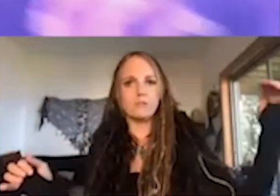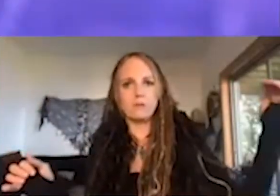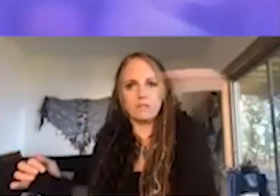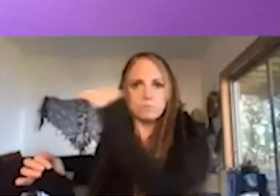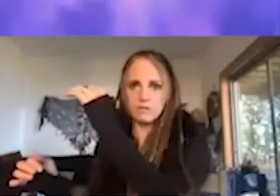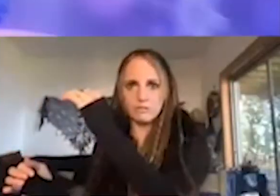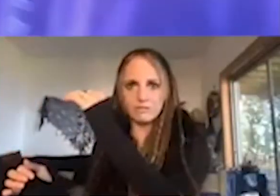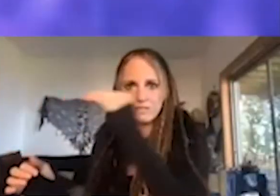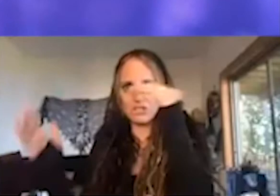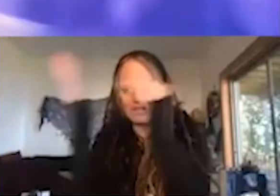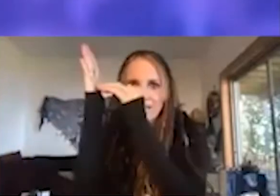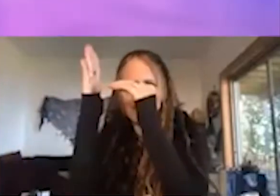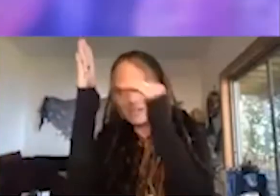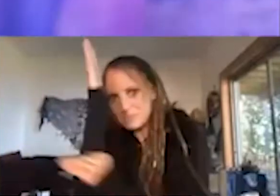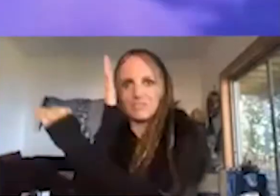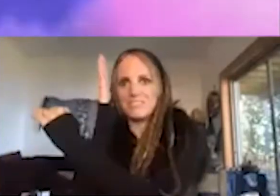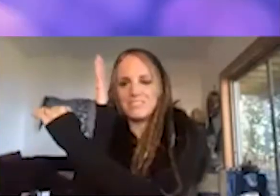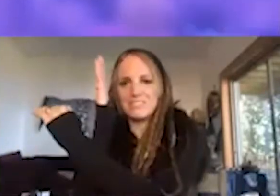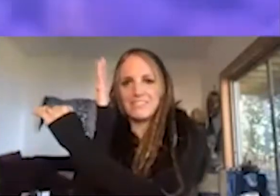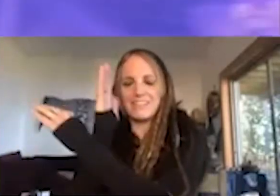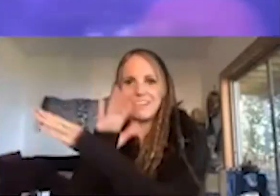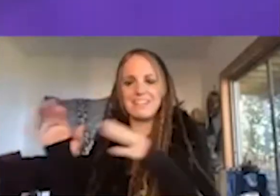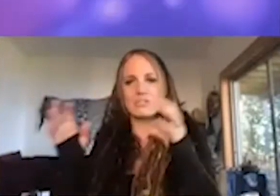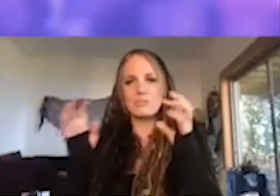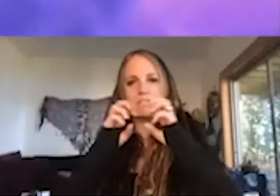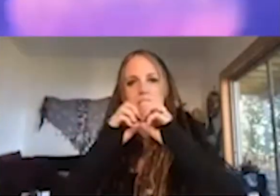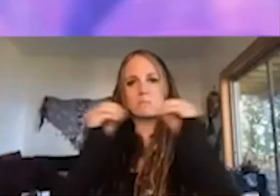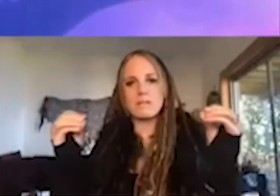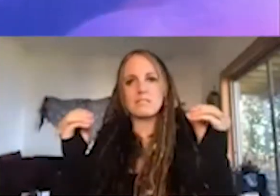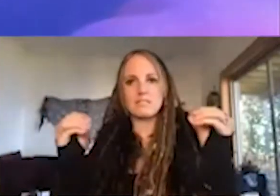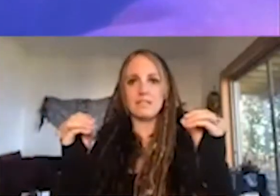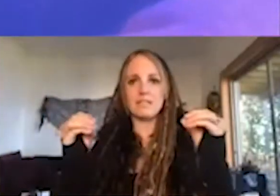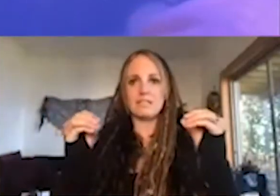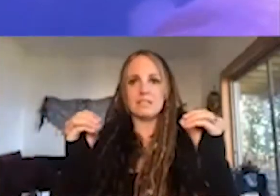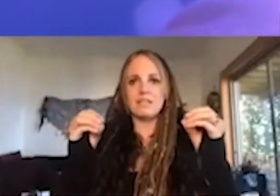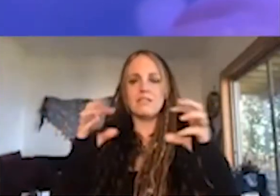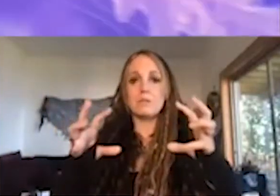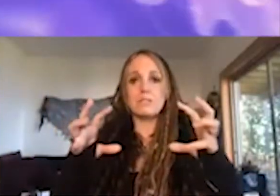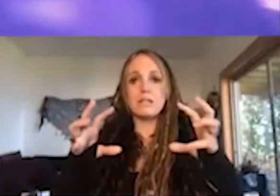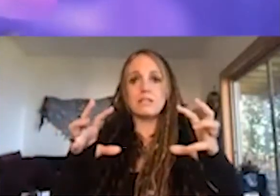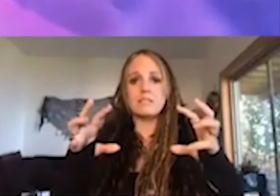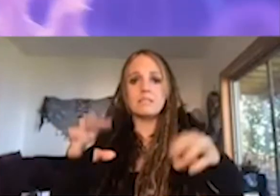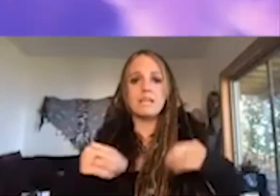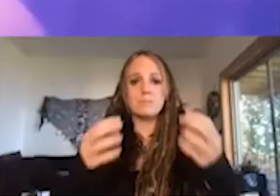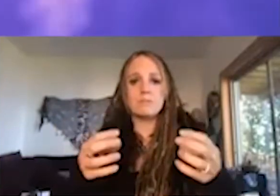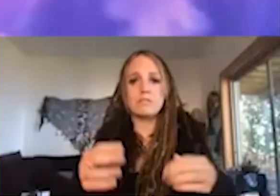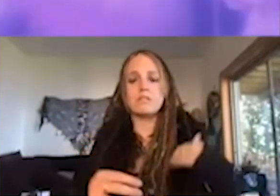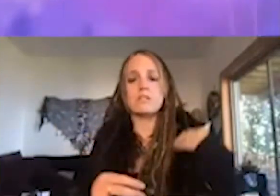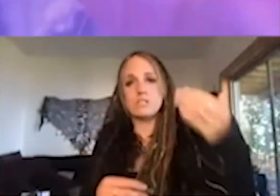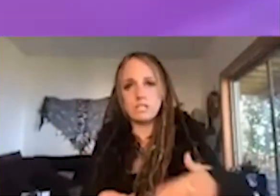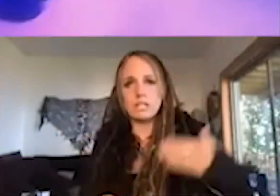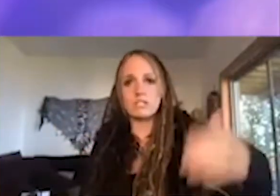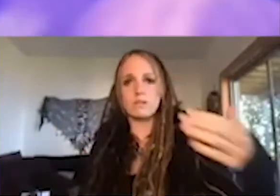and then Marlin will go through it really straight, hit an obstacle, go around that. So we can express in the staging their personalities, and in